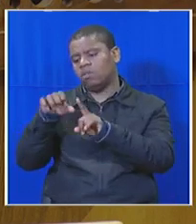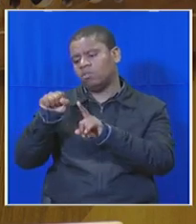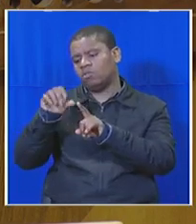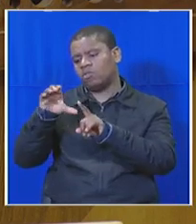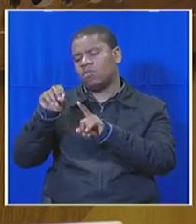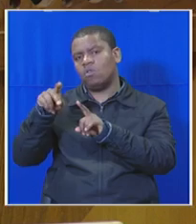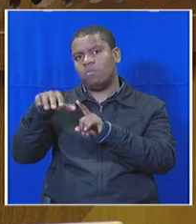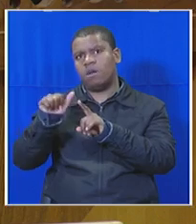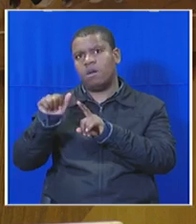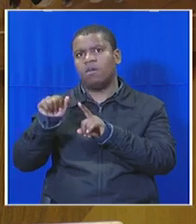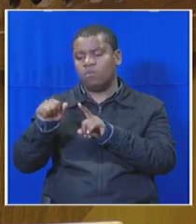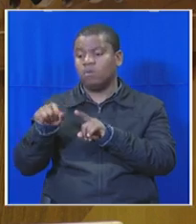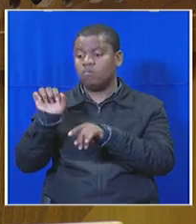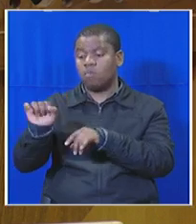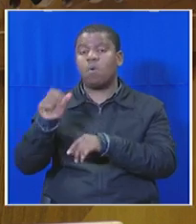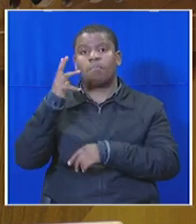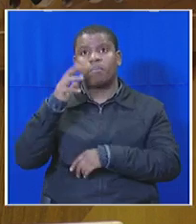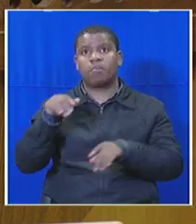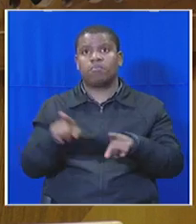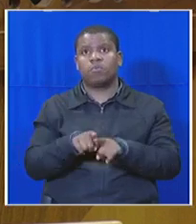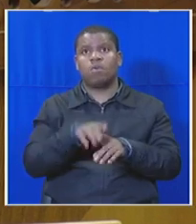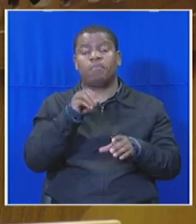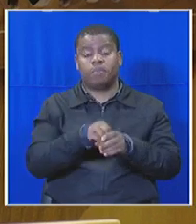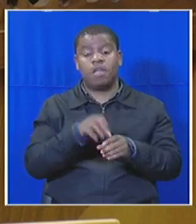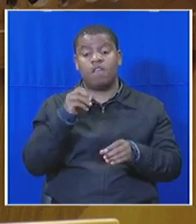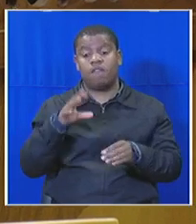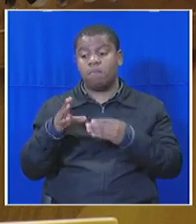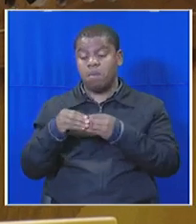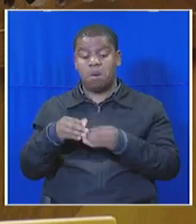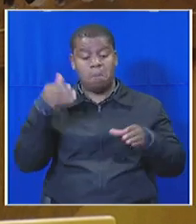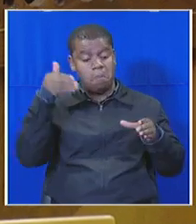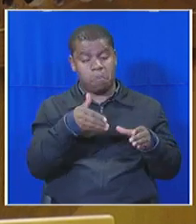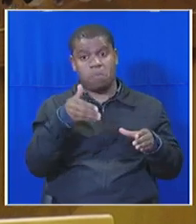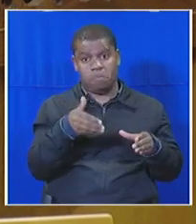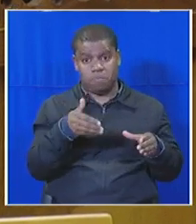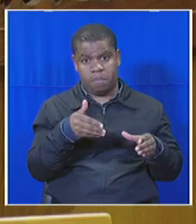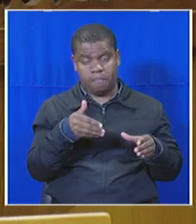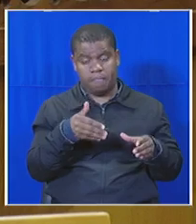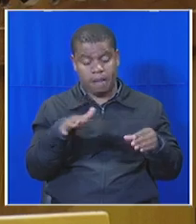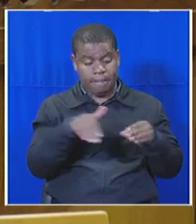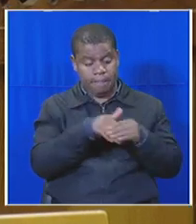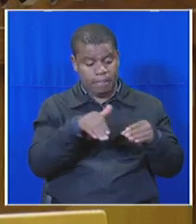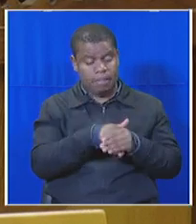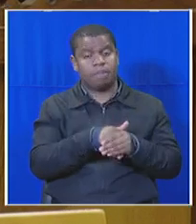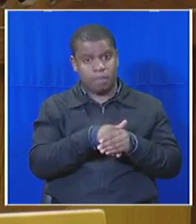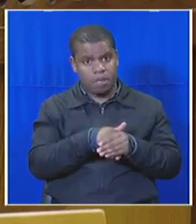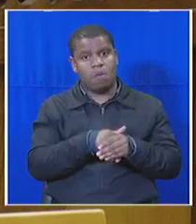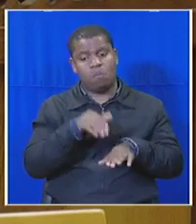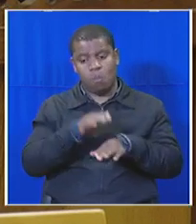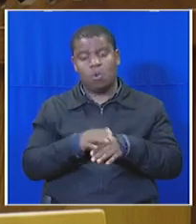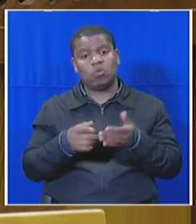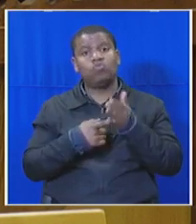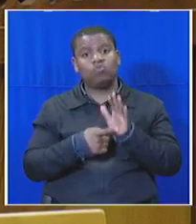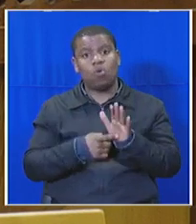there. And I think that if members were attending and participating, it would make our work as SCOPA